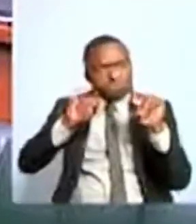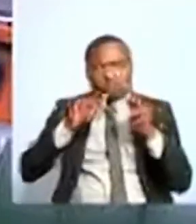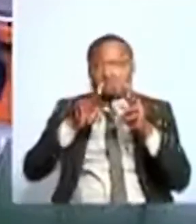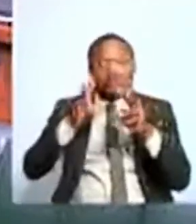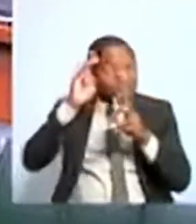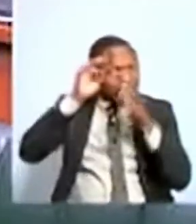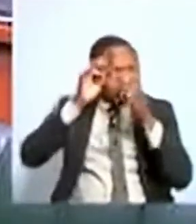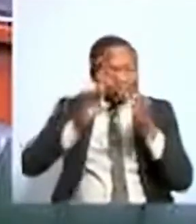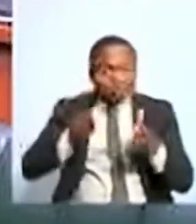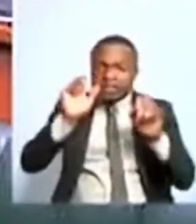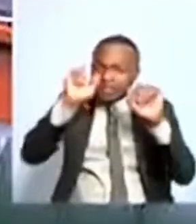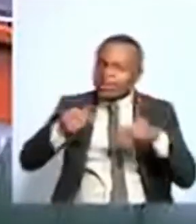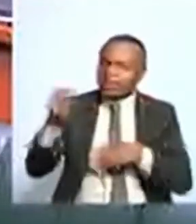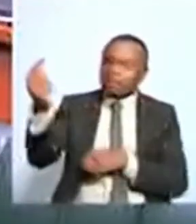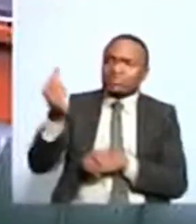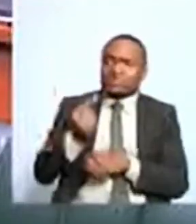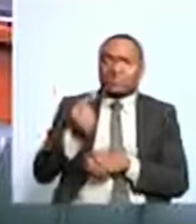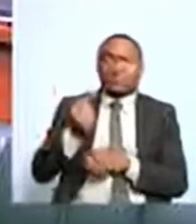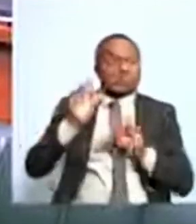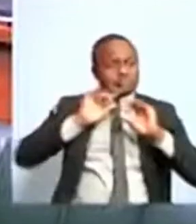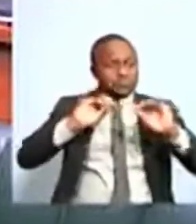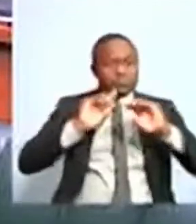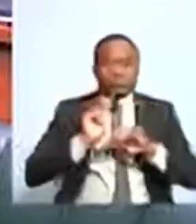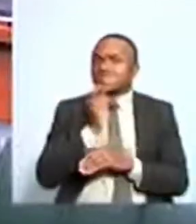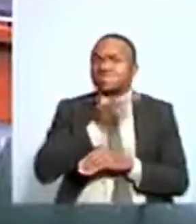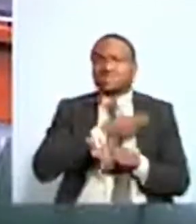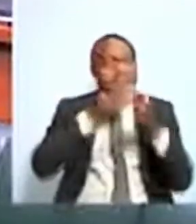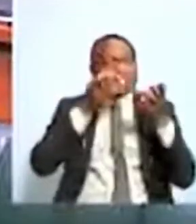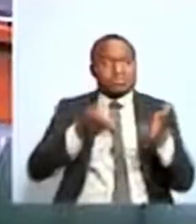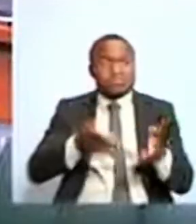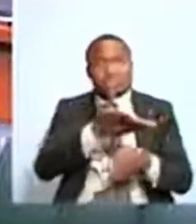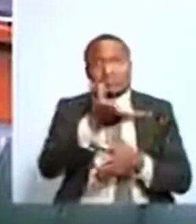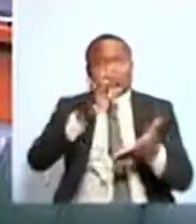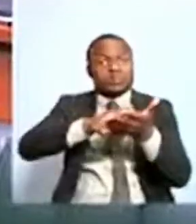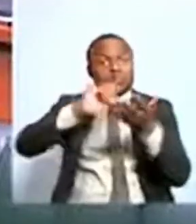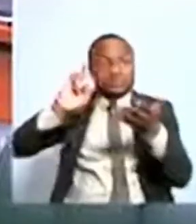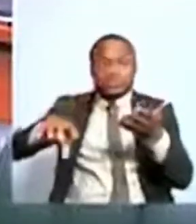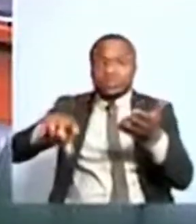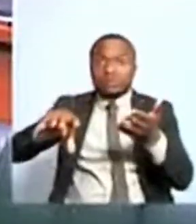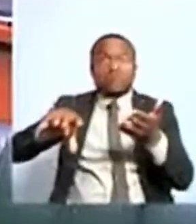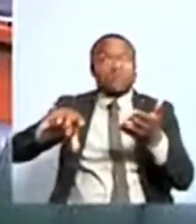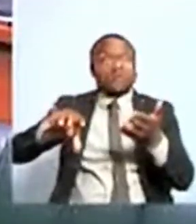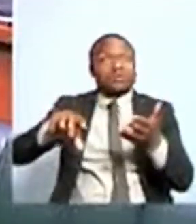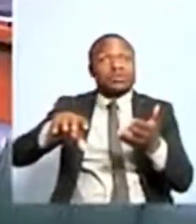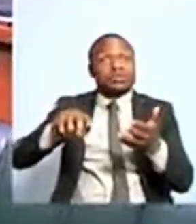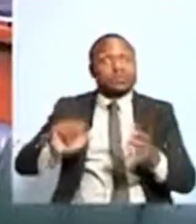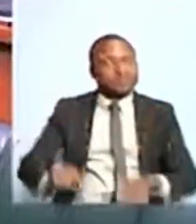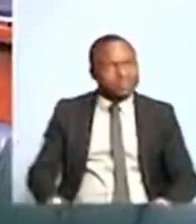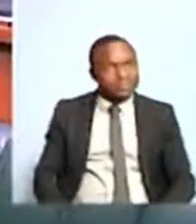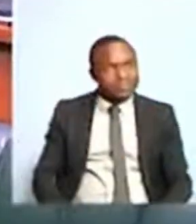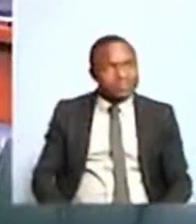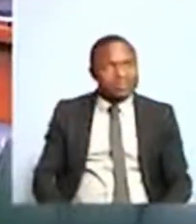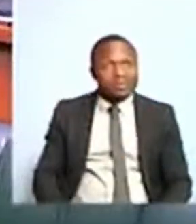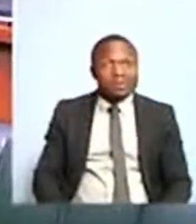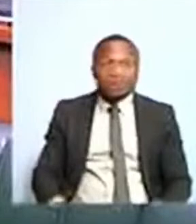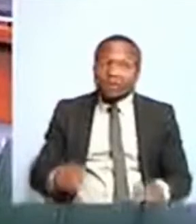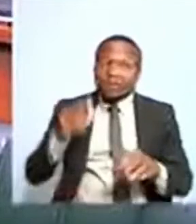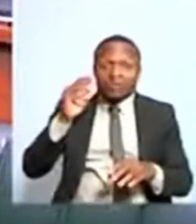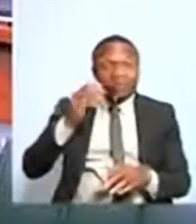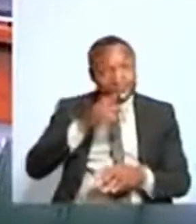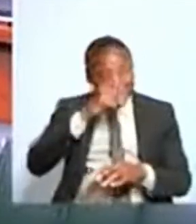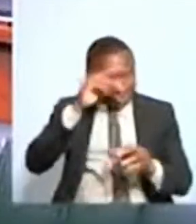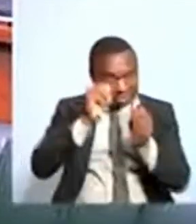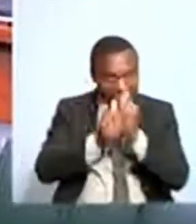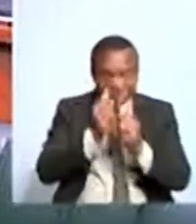minister can come to lecture to us here that those have been removed, the order of parliament, because there's manner